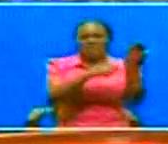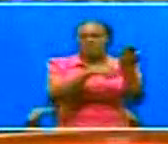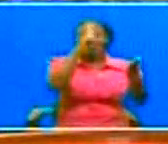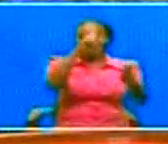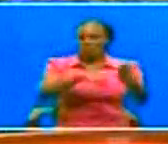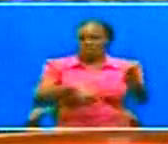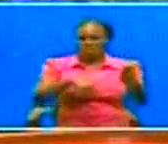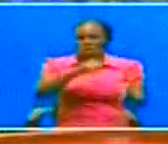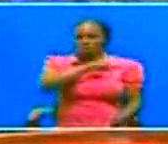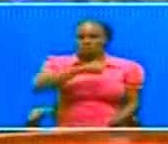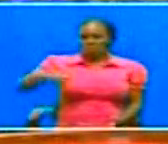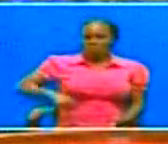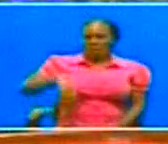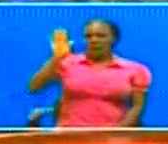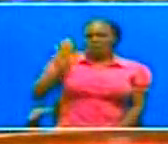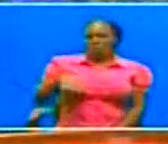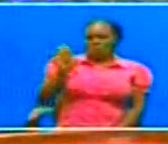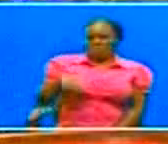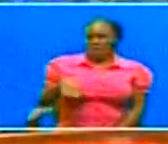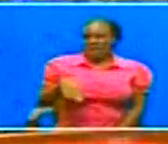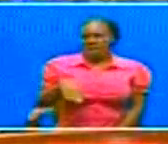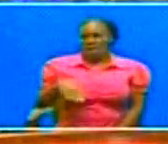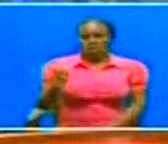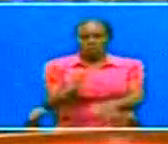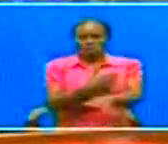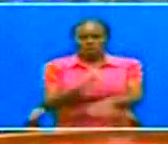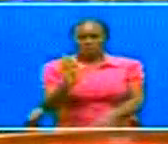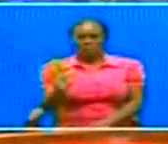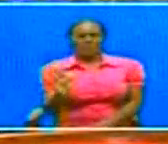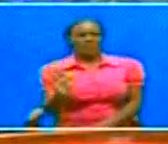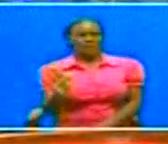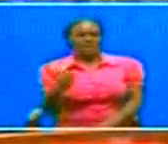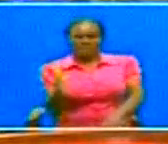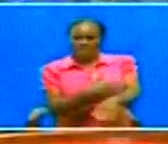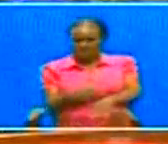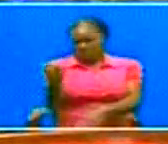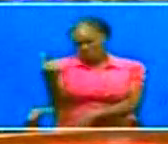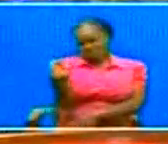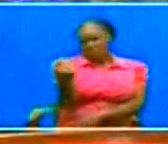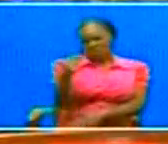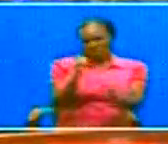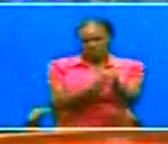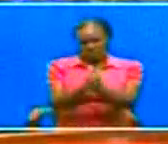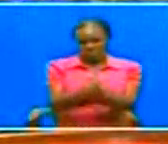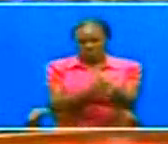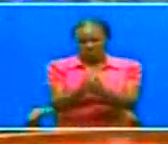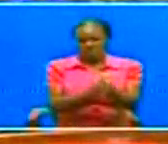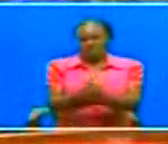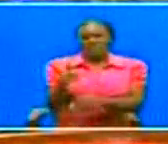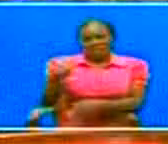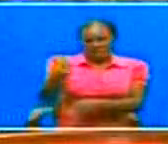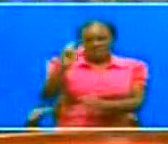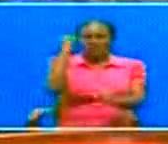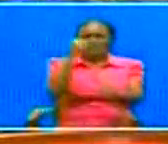Superwoman after her latest song title. Hopefully she can sing it a little bit for us and inspire you as she